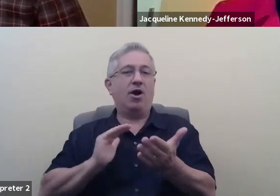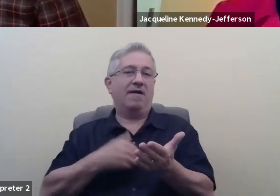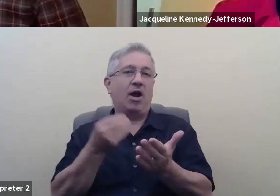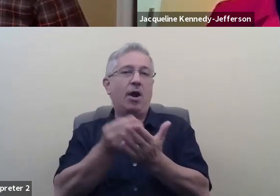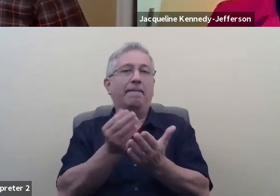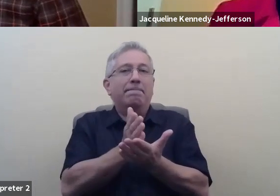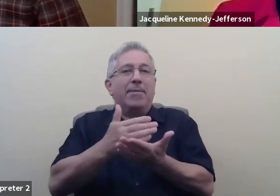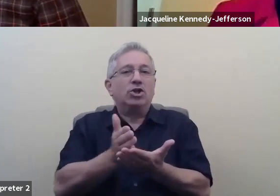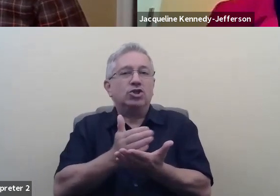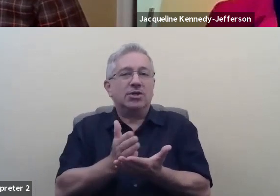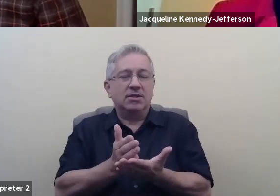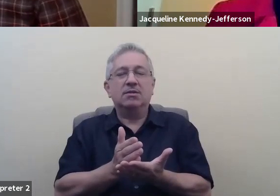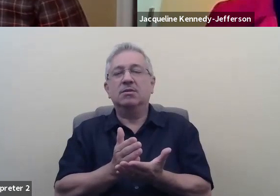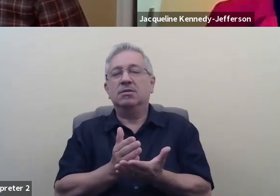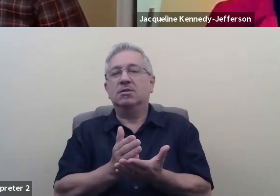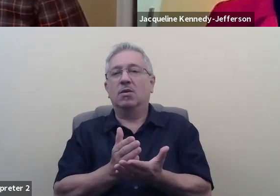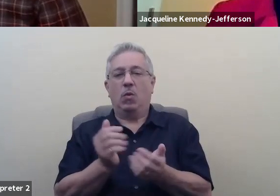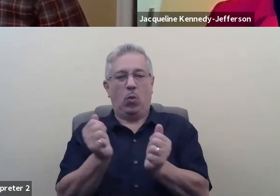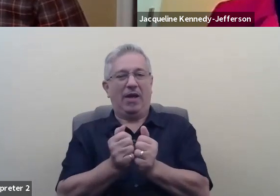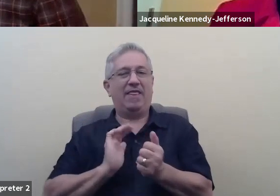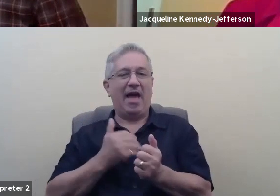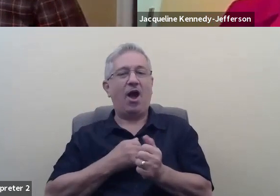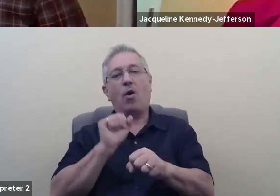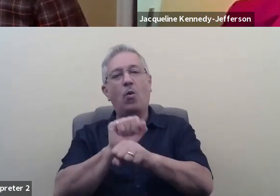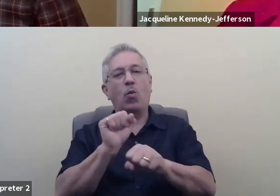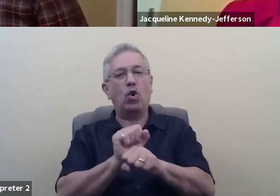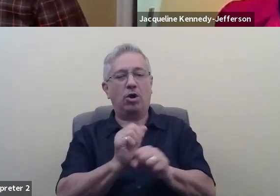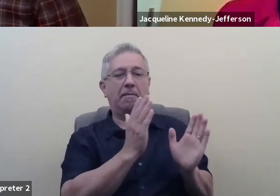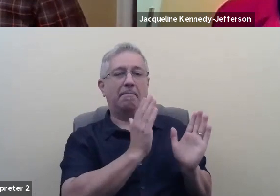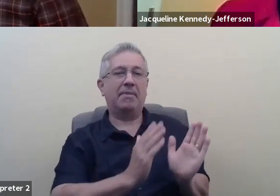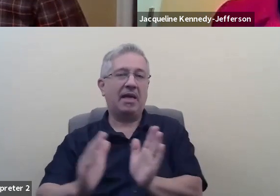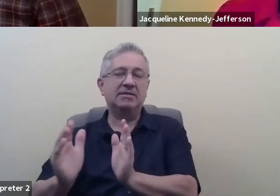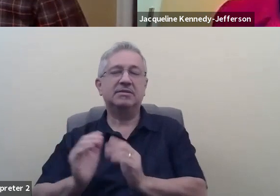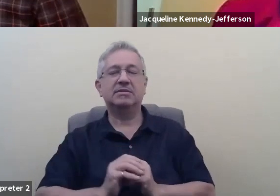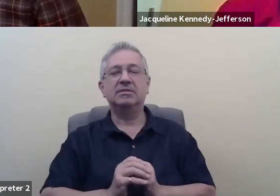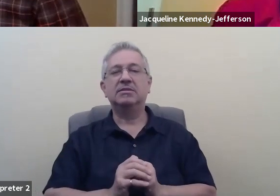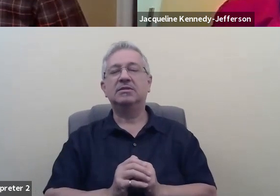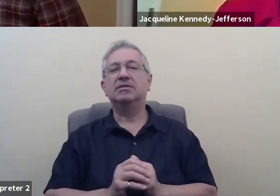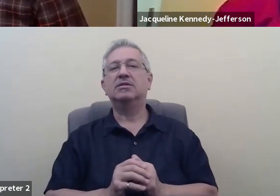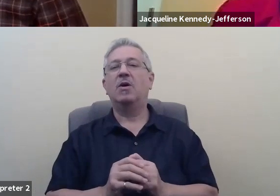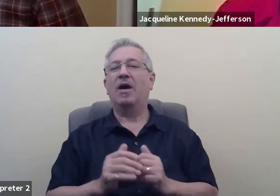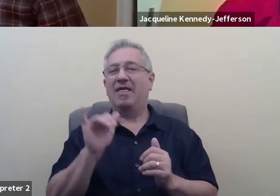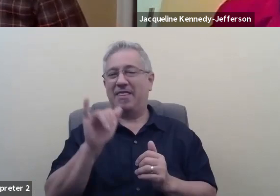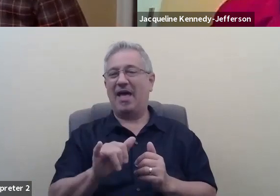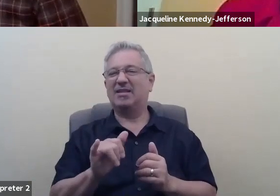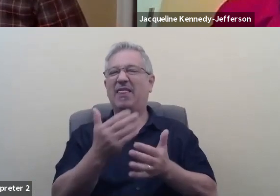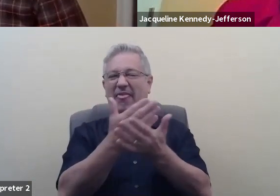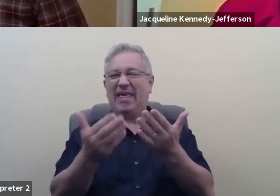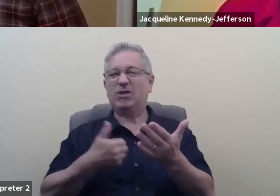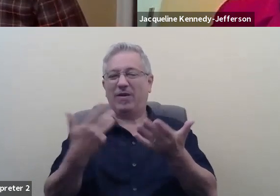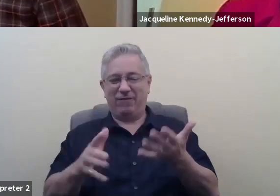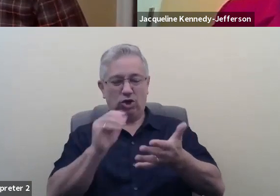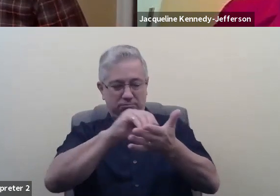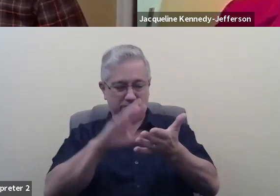our current strategy. So we're moving forward with what we have and what we're going to introduce to our leaders.